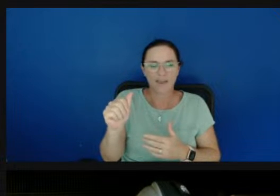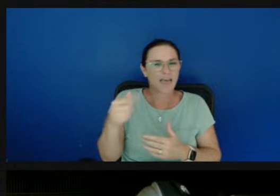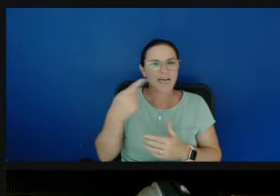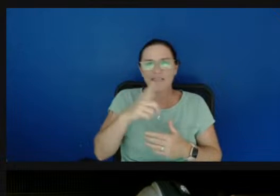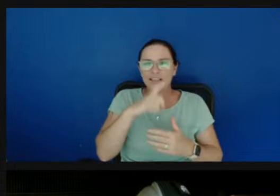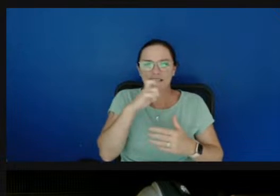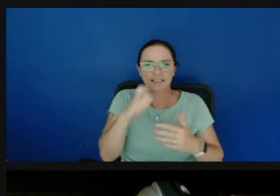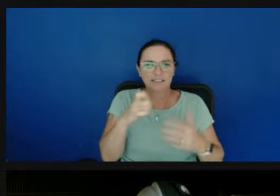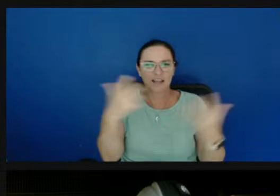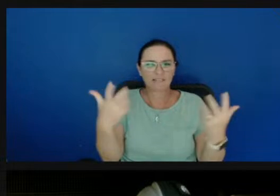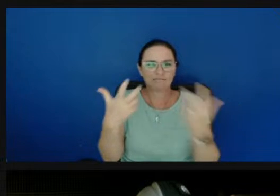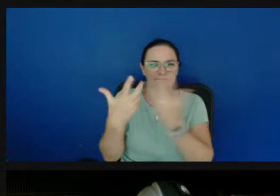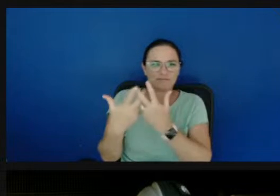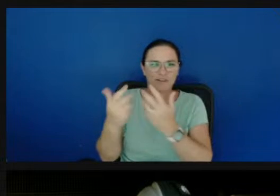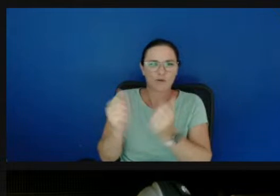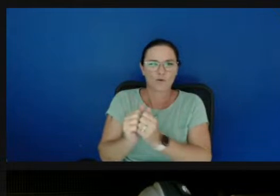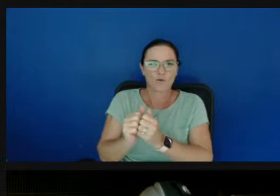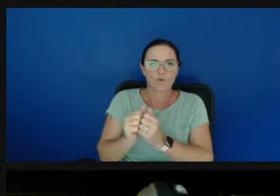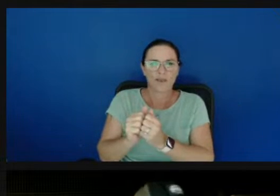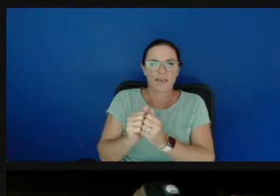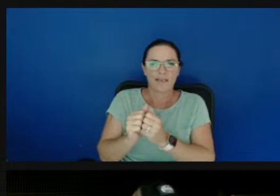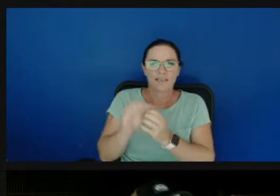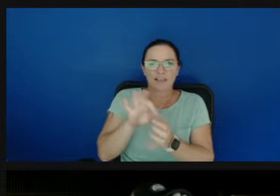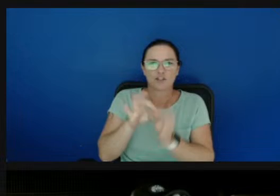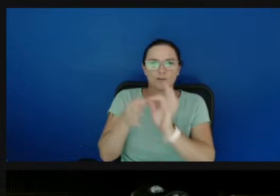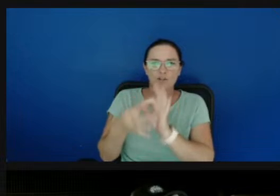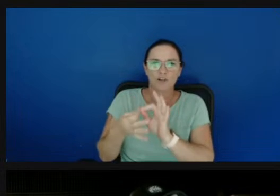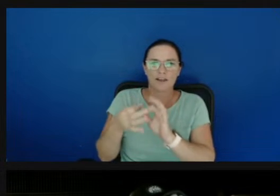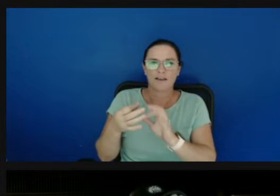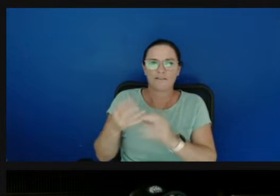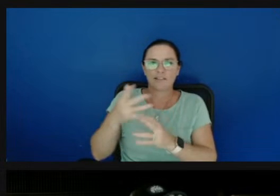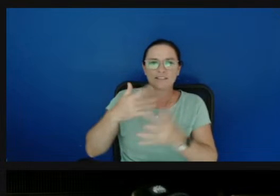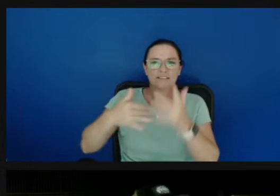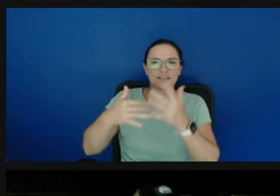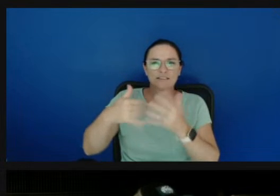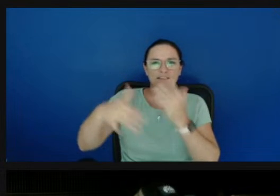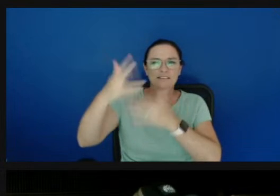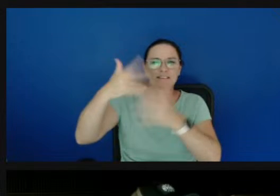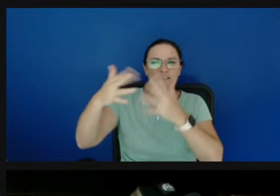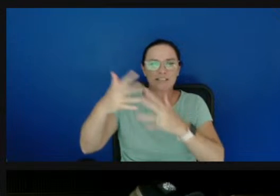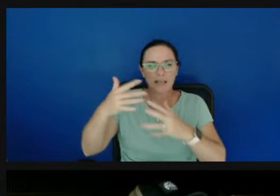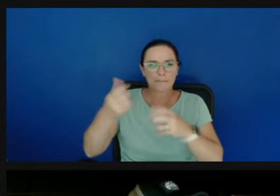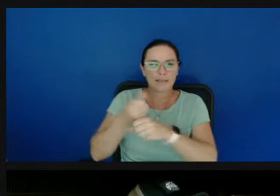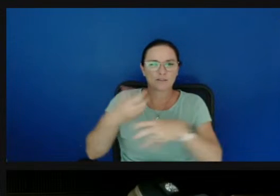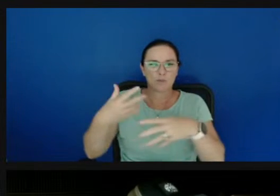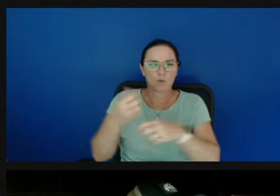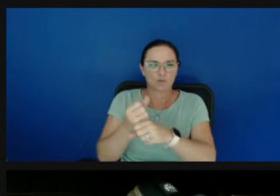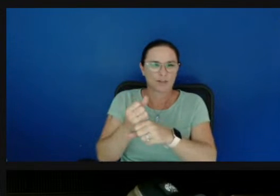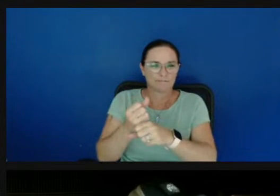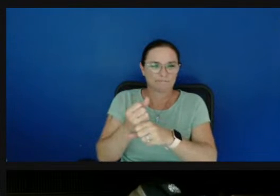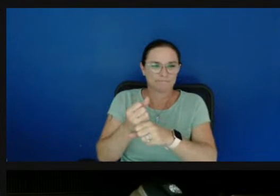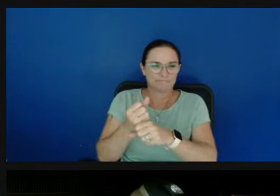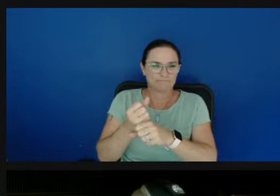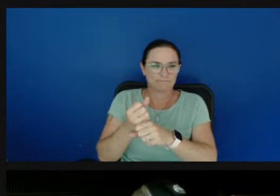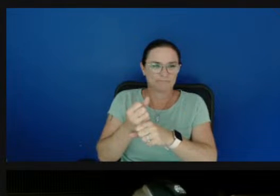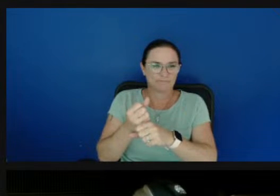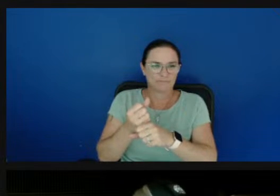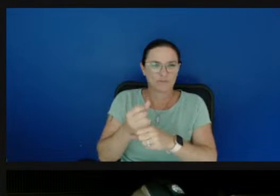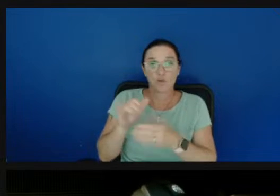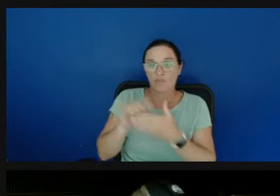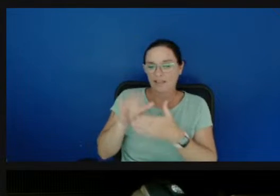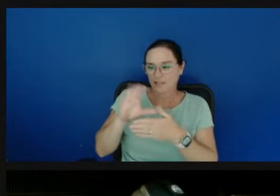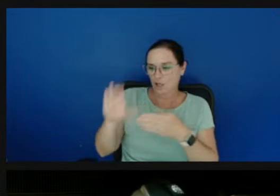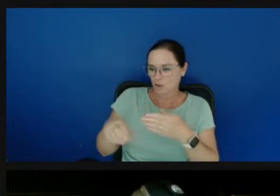not consistent with the classic interpretation of steam-driven explosions. So that's the conclusion there, right?